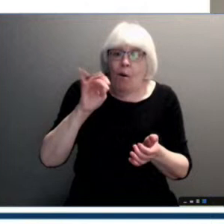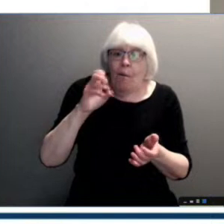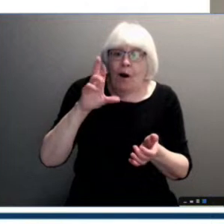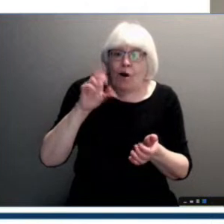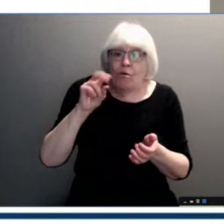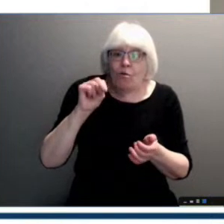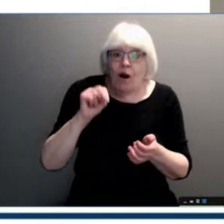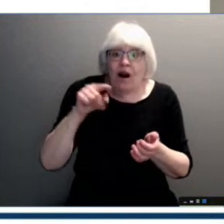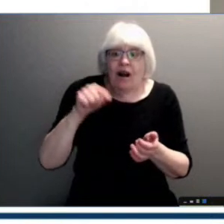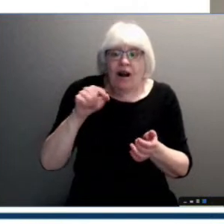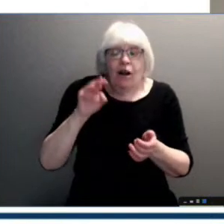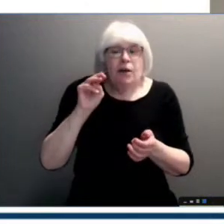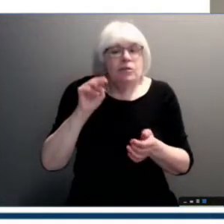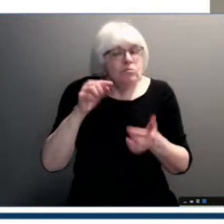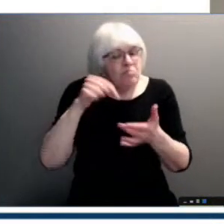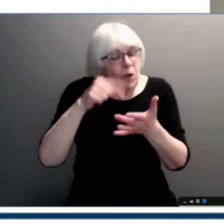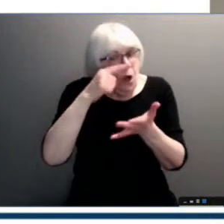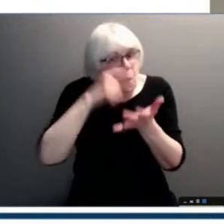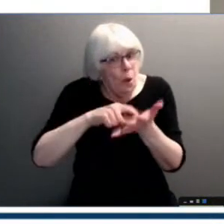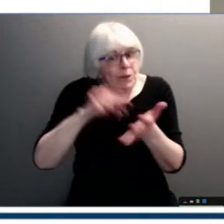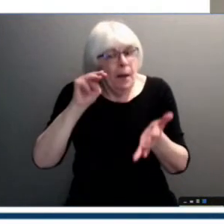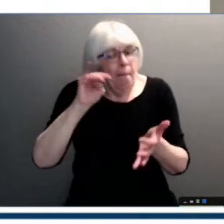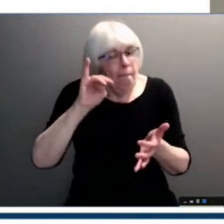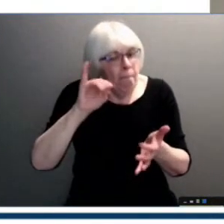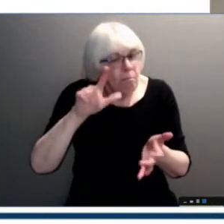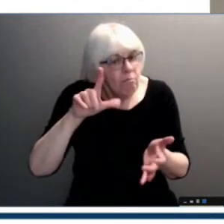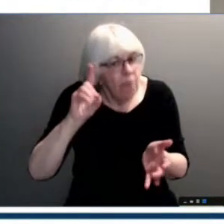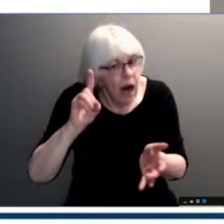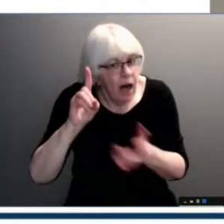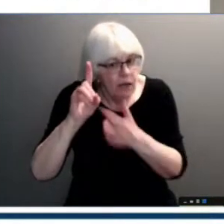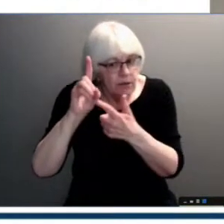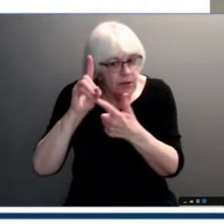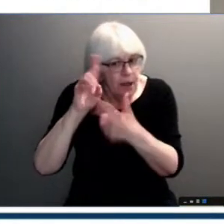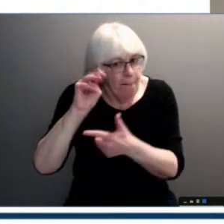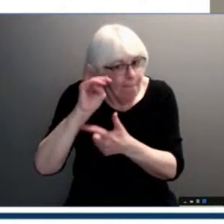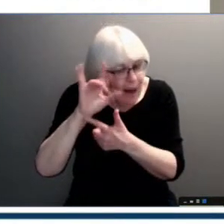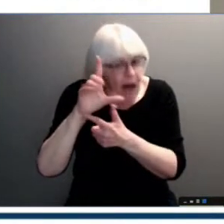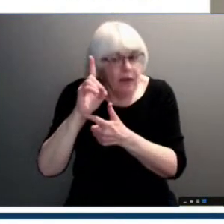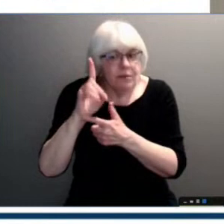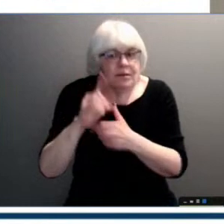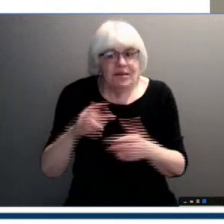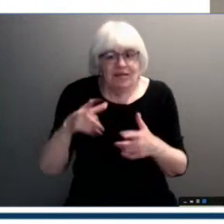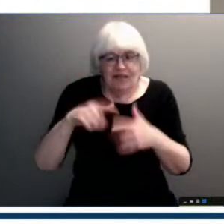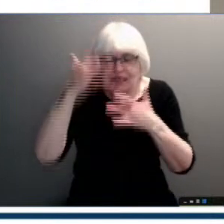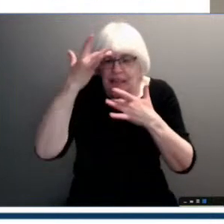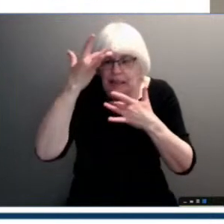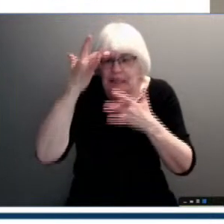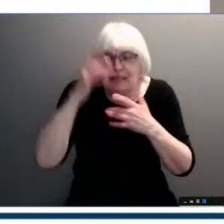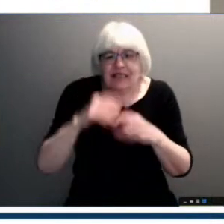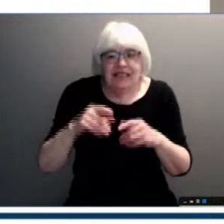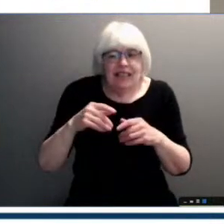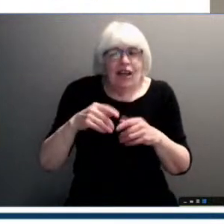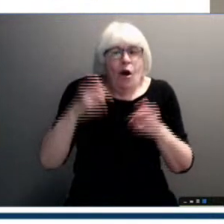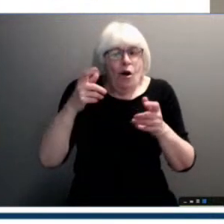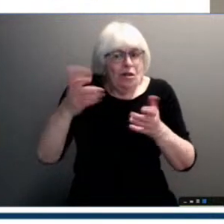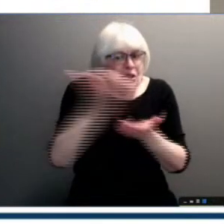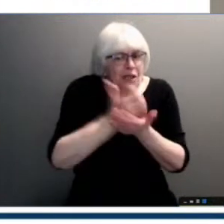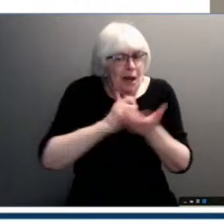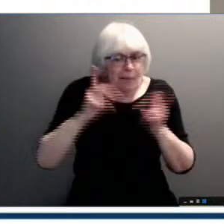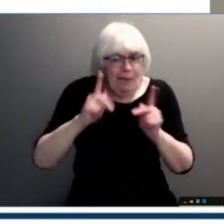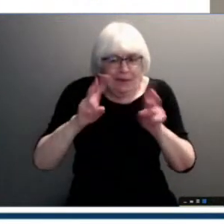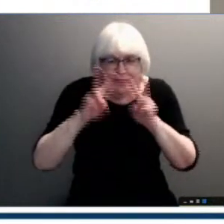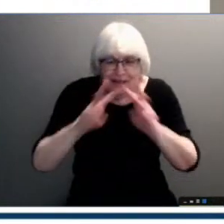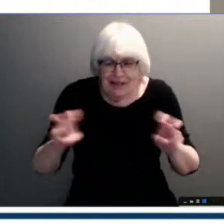cases. There are a lot of unknowns about this variant and the concerns that the vaccines aren't doing their